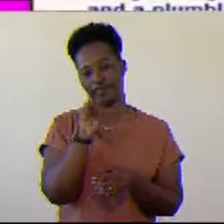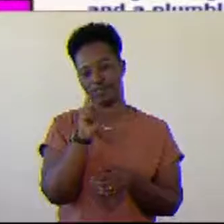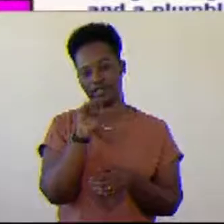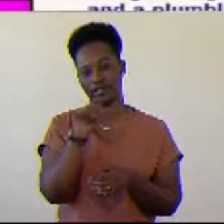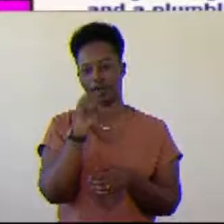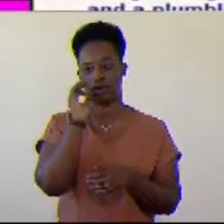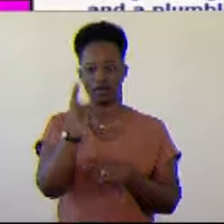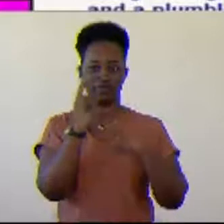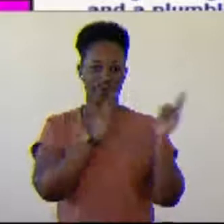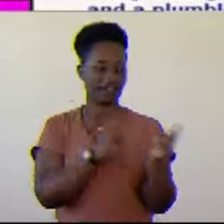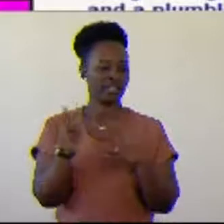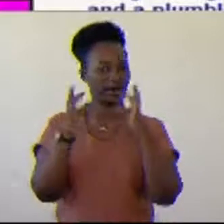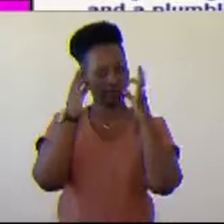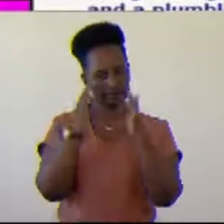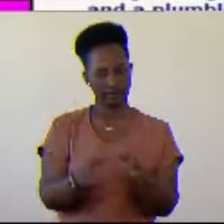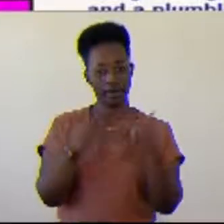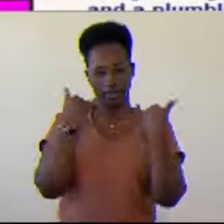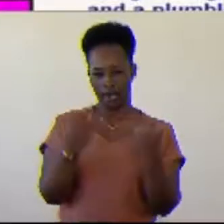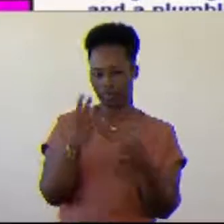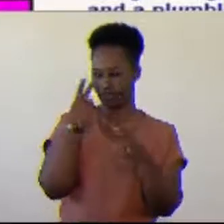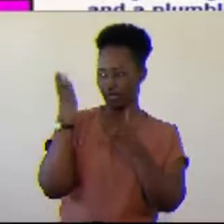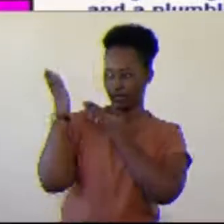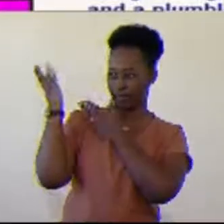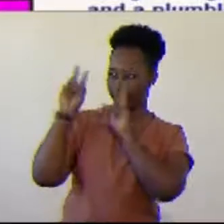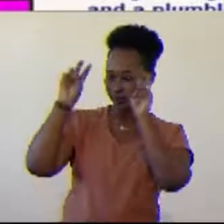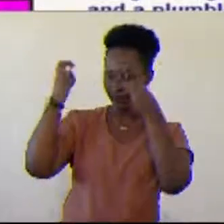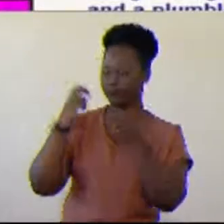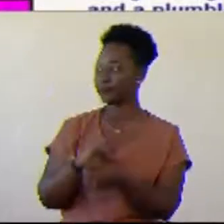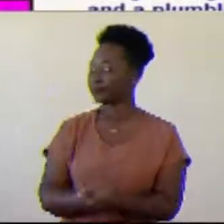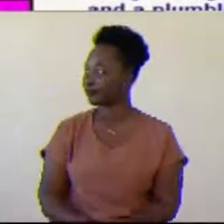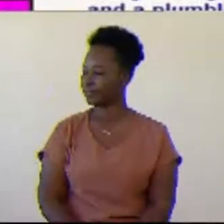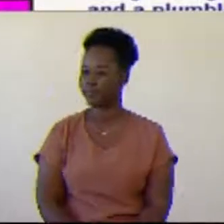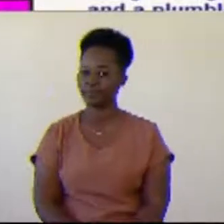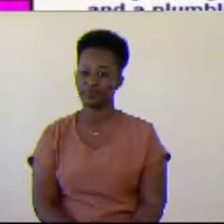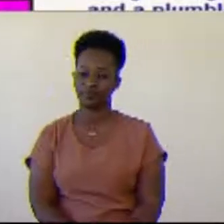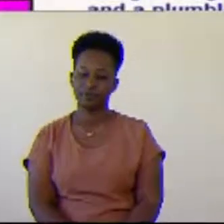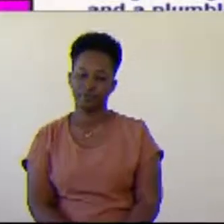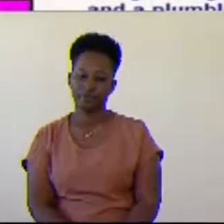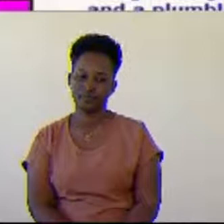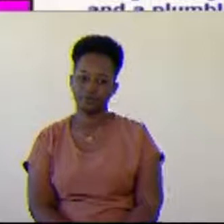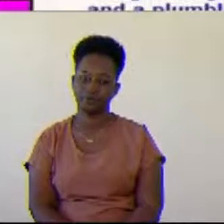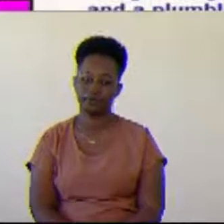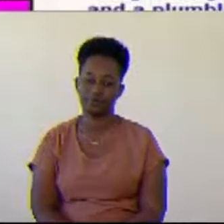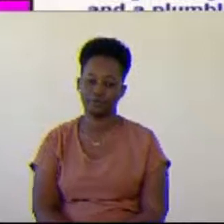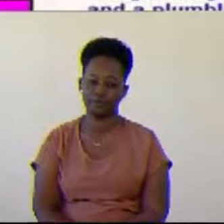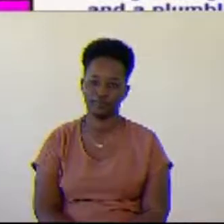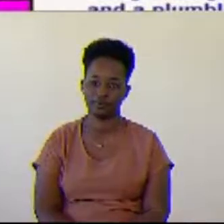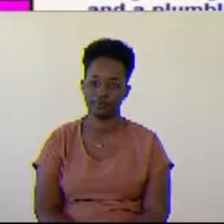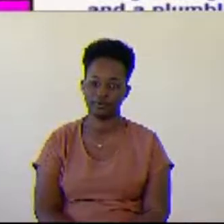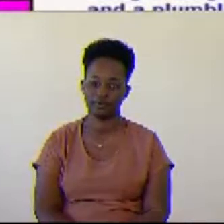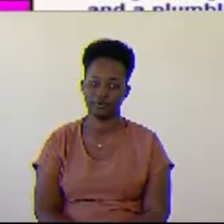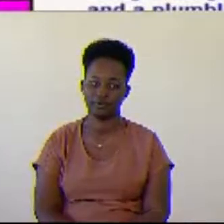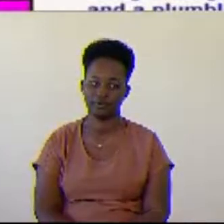an experiment to determine the center of gravity of an irregular object. Okay? That's what we want to look